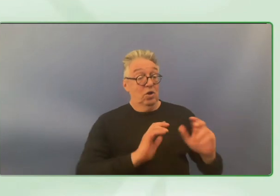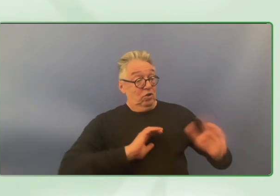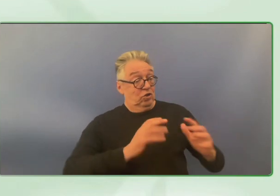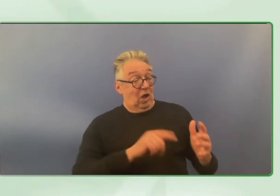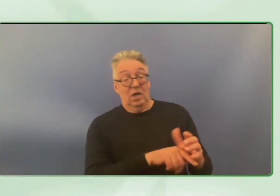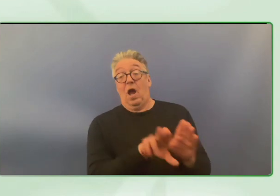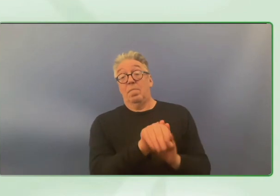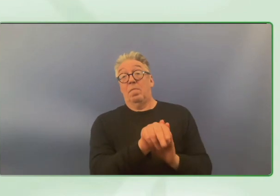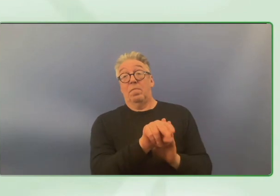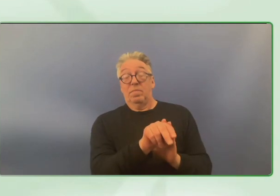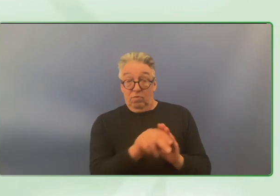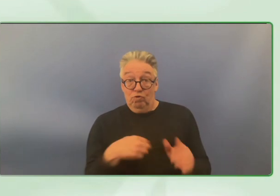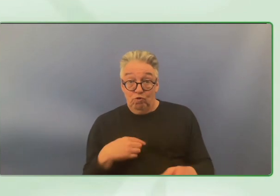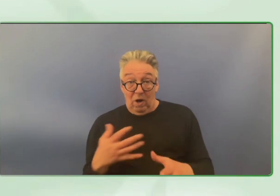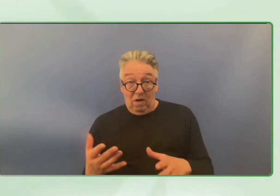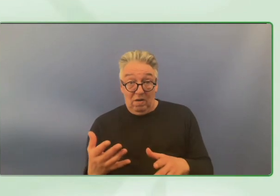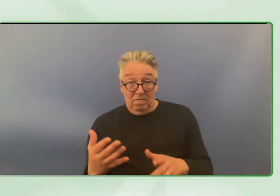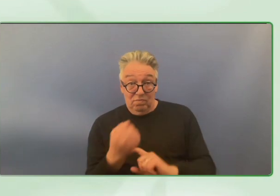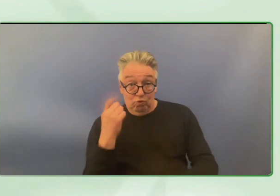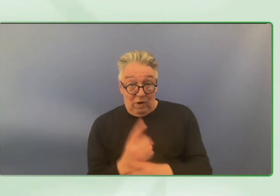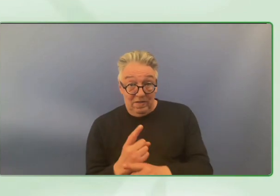capture that correctly?